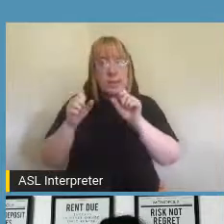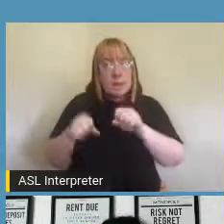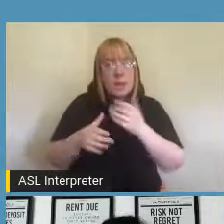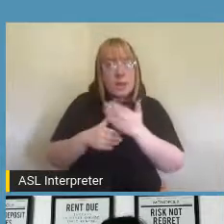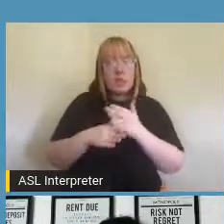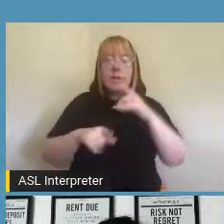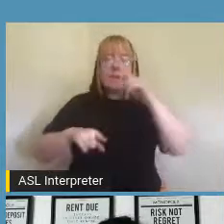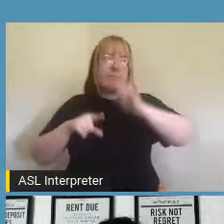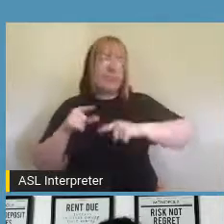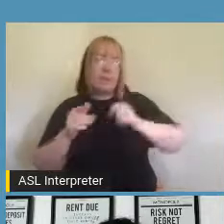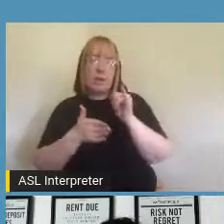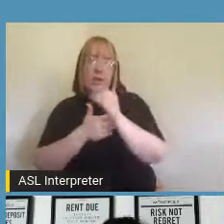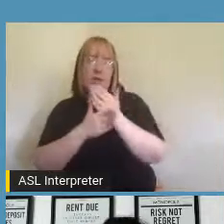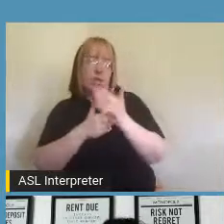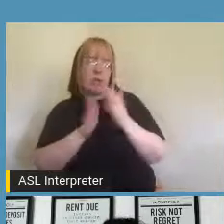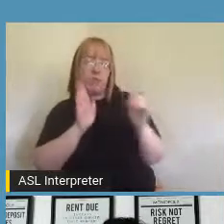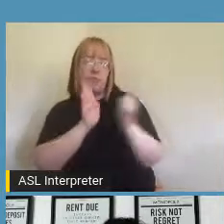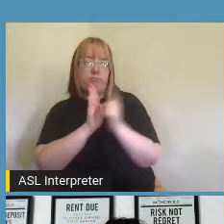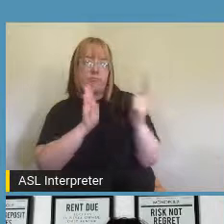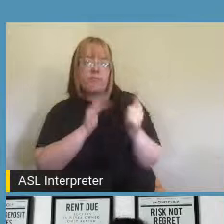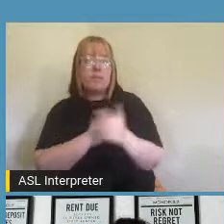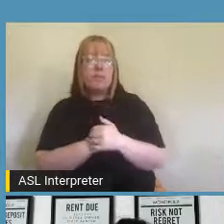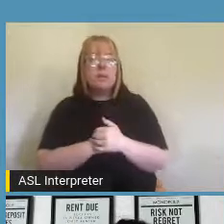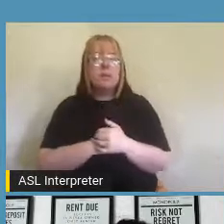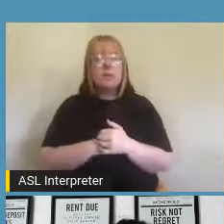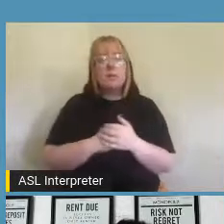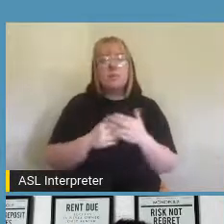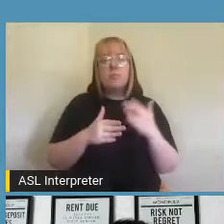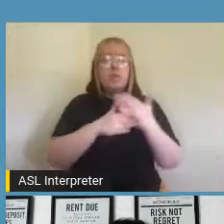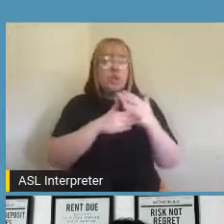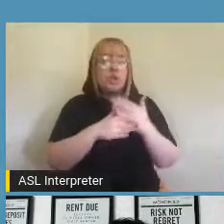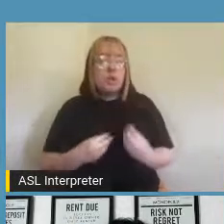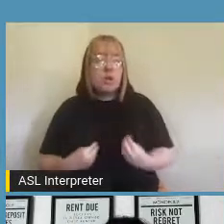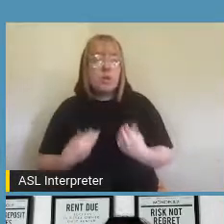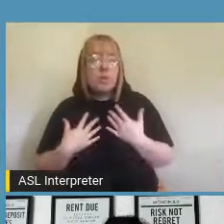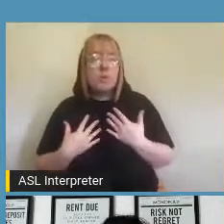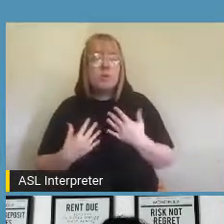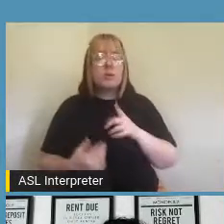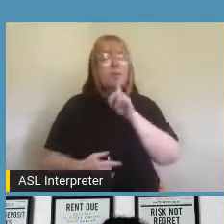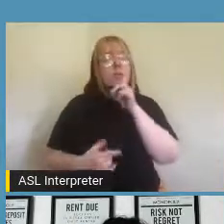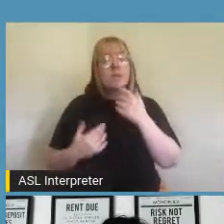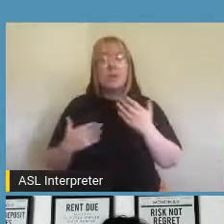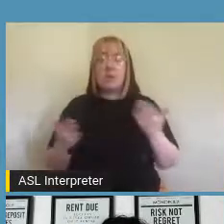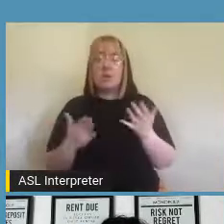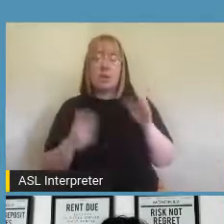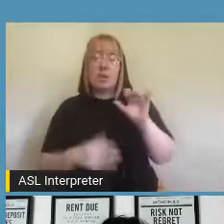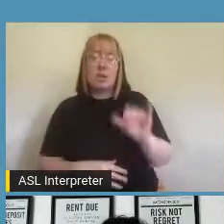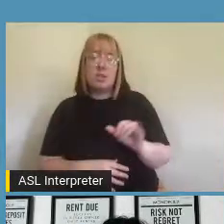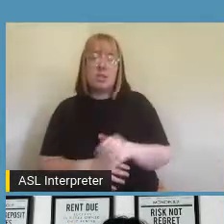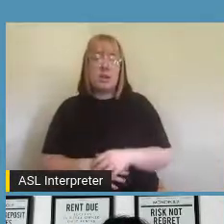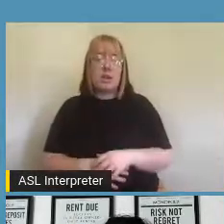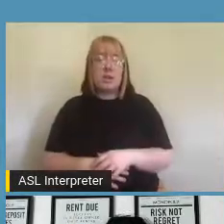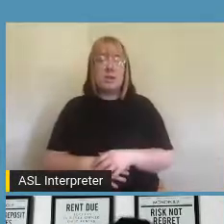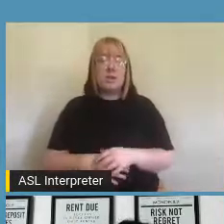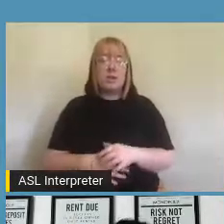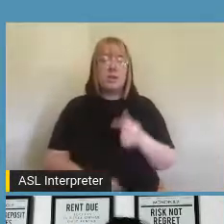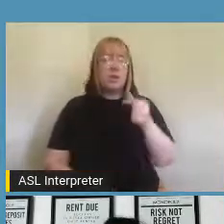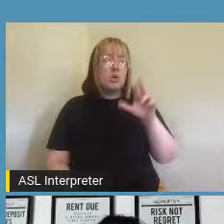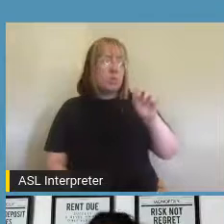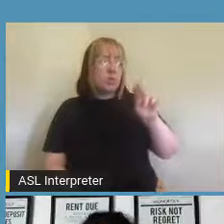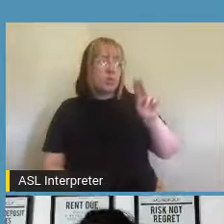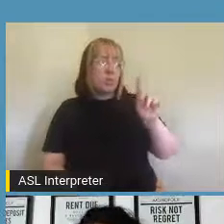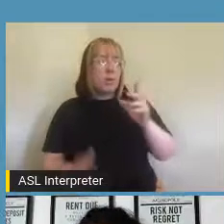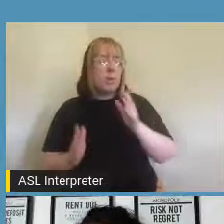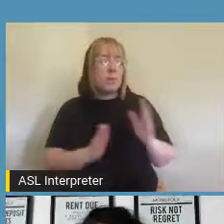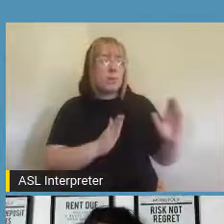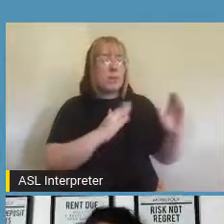your stakeholders might be able to provide some inspiration, which I completely encourage in terms of when we ground the planning process. So it's a